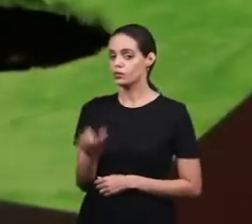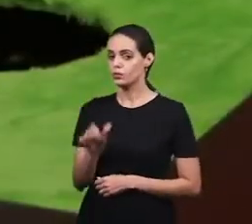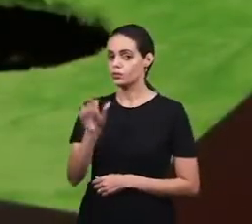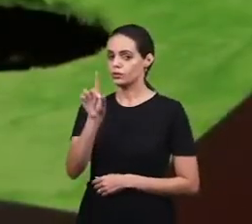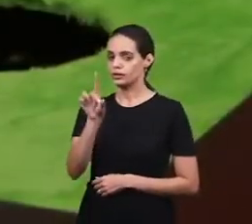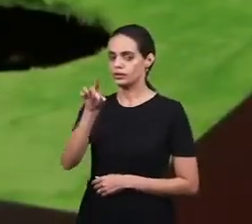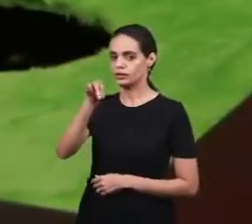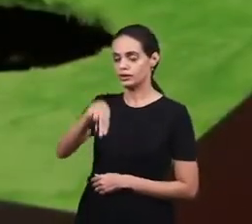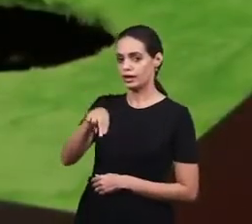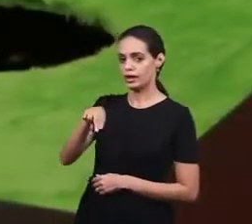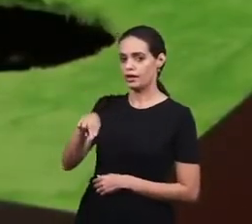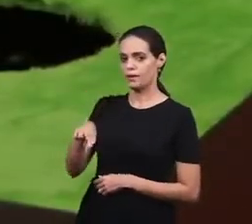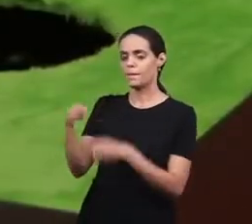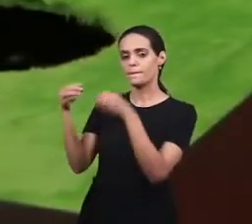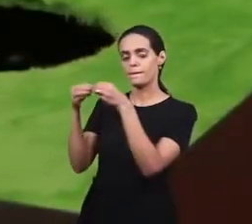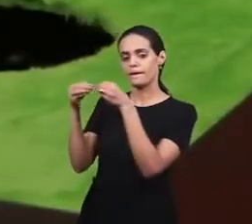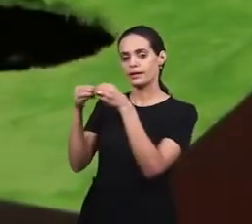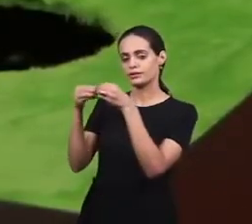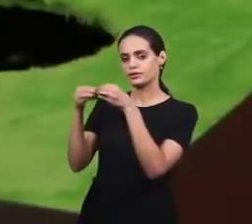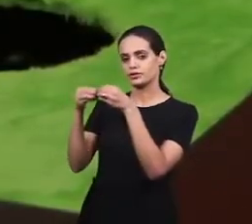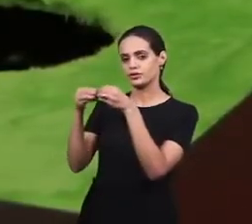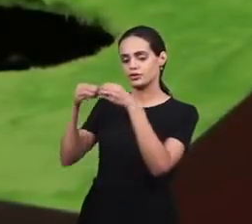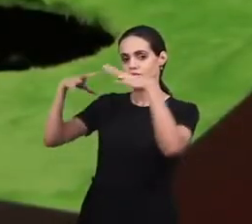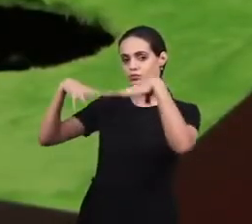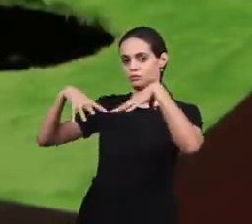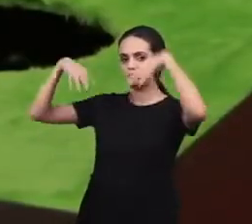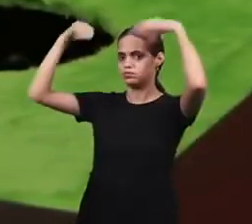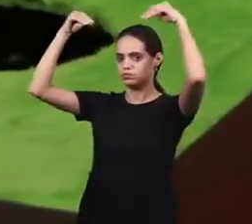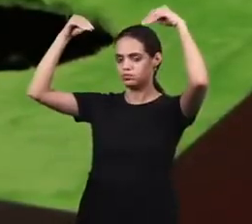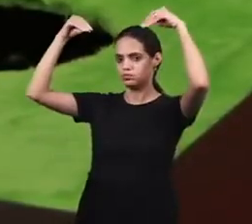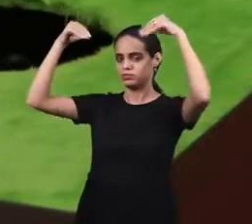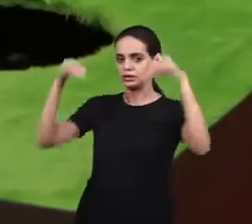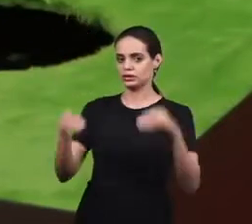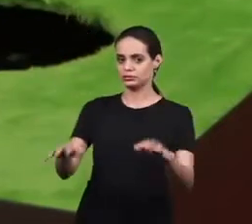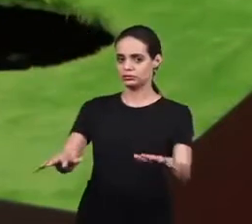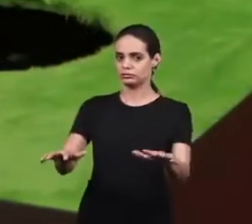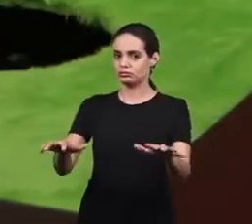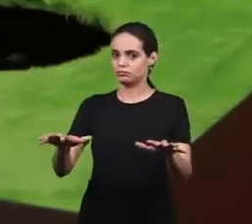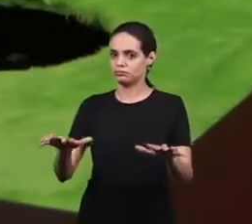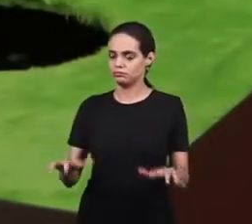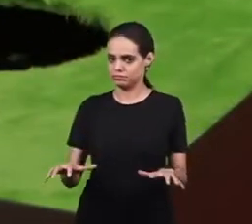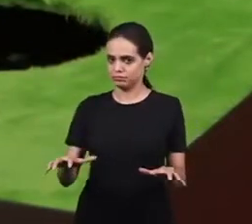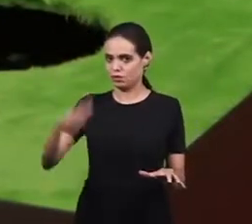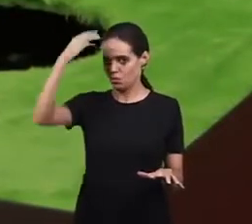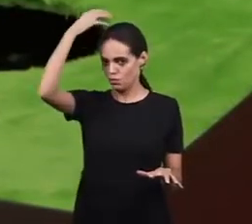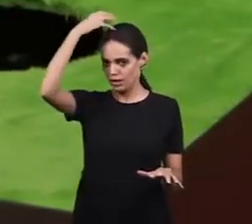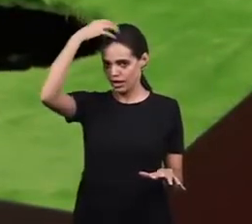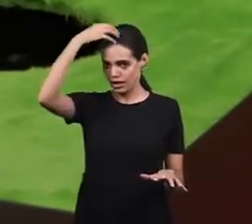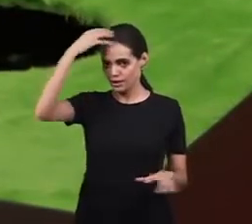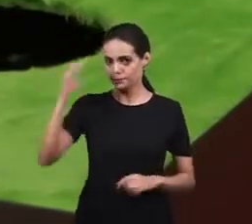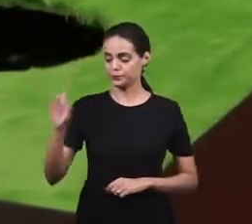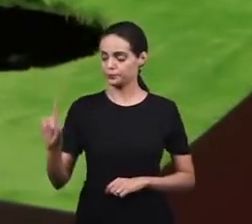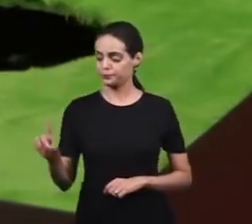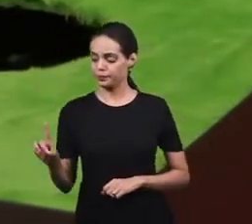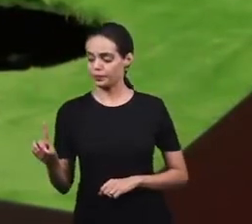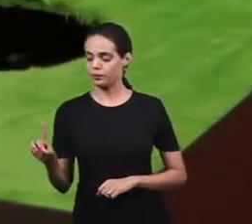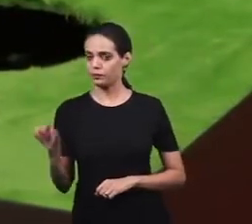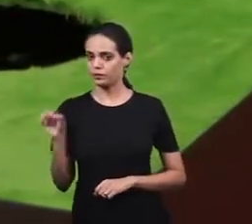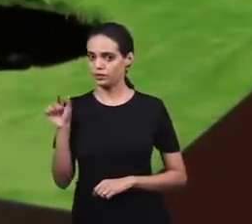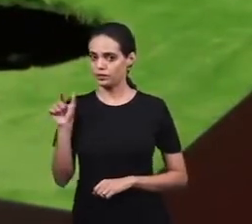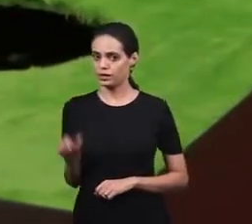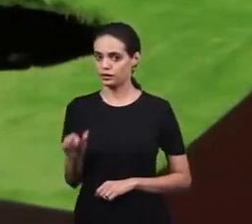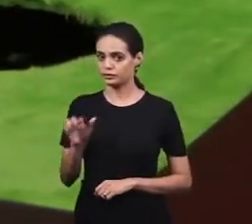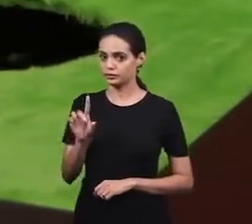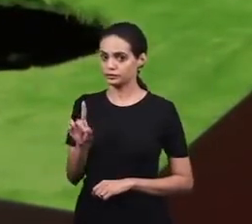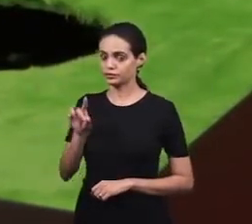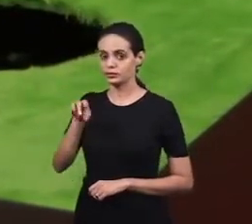king in the palace. Look at the king right there, sitting in his throne, Daniel. And did you know that the